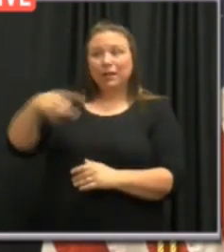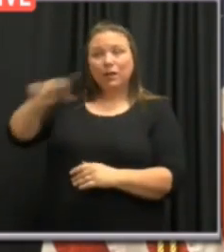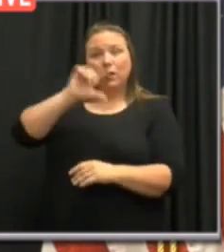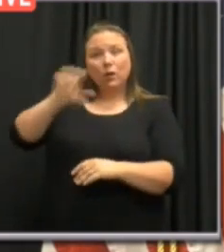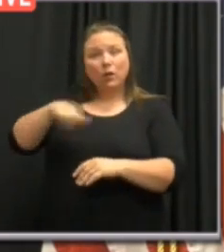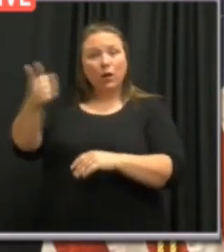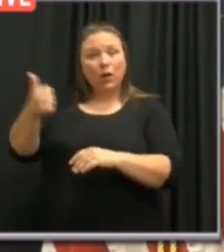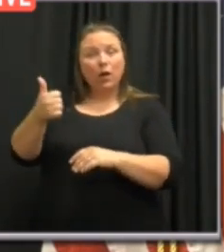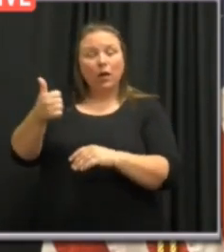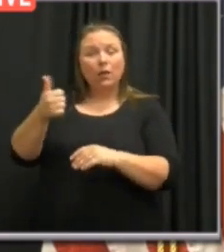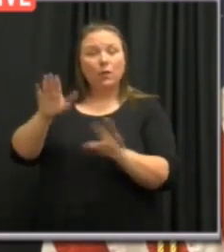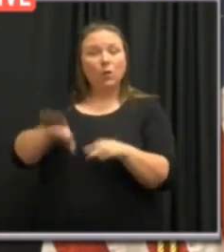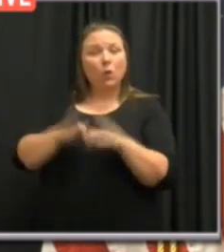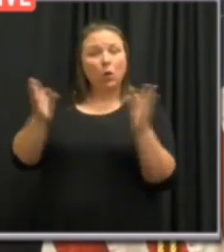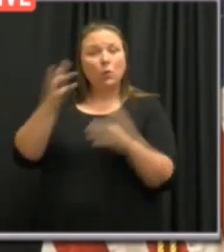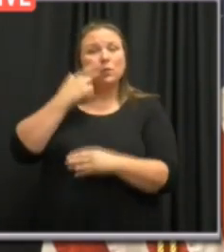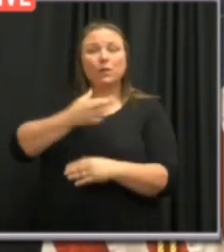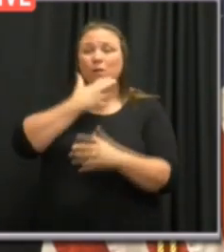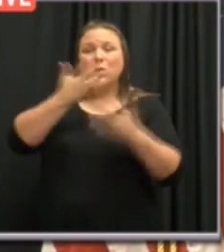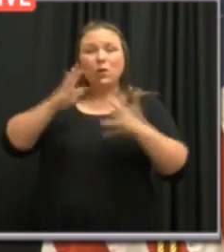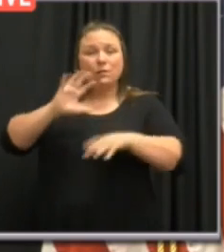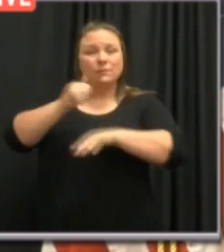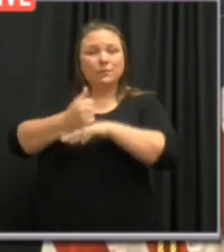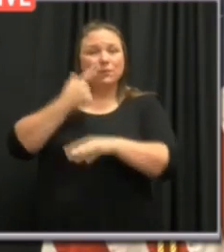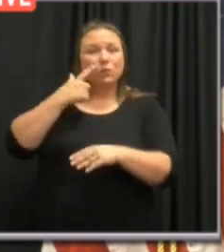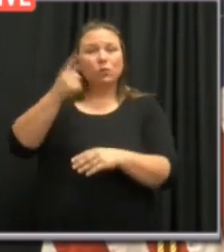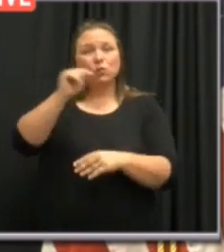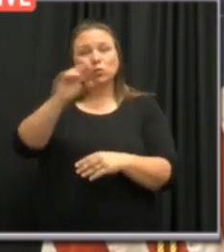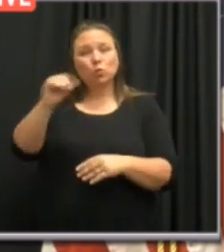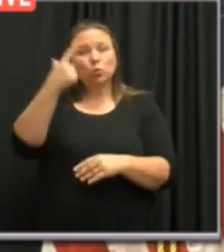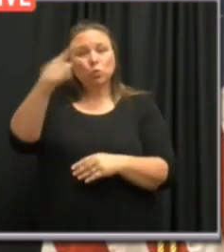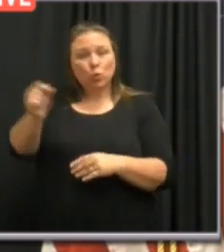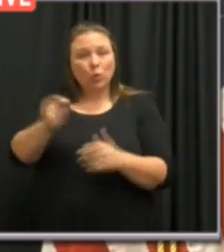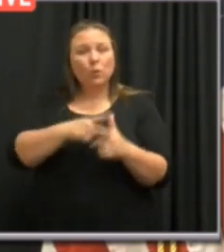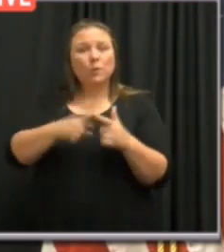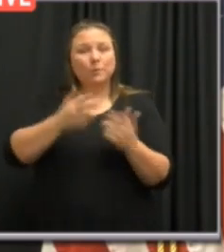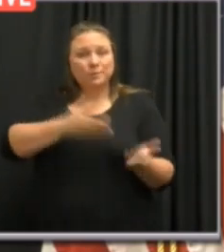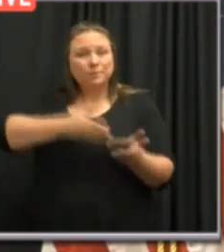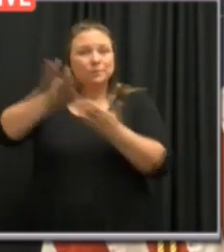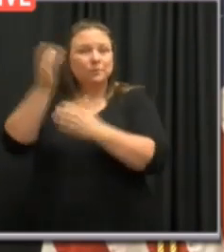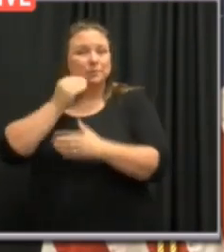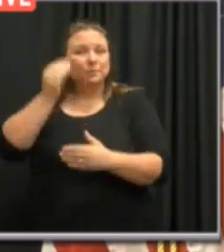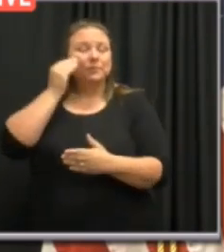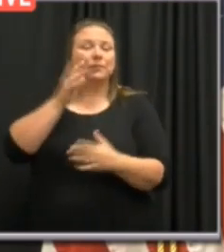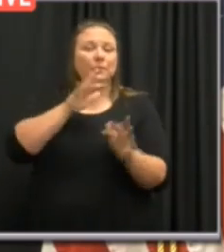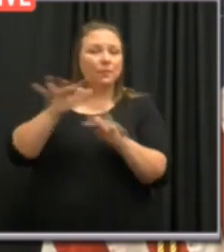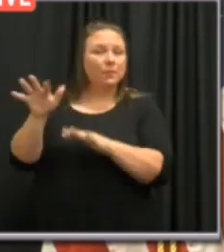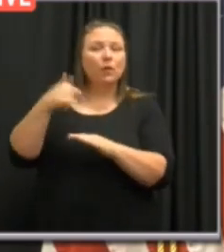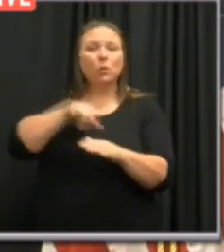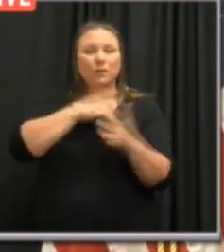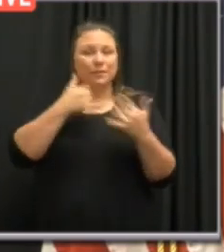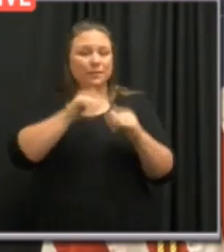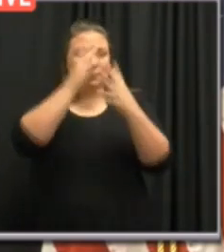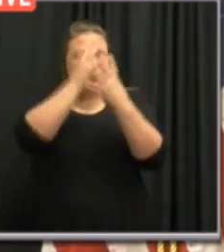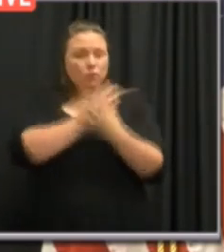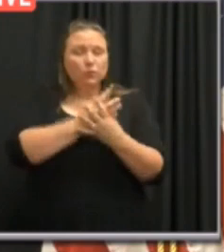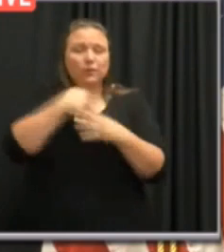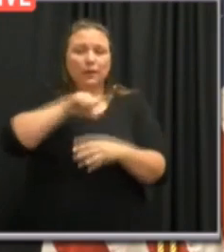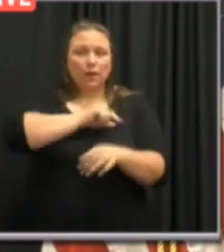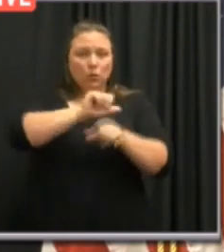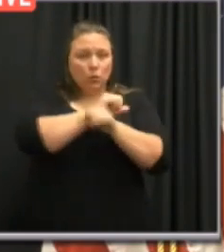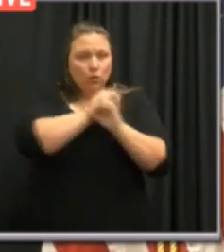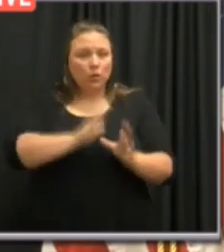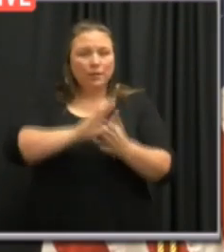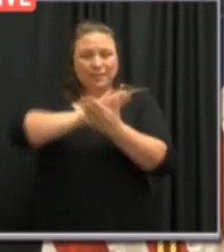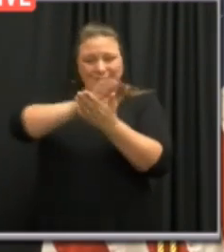up for to-go, takeout, and delivery. During this time, we were and continue to screen associates. We are sanitizing